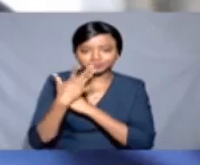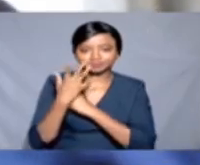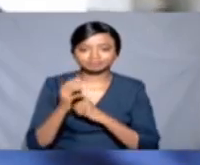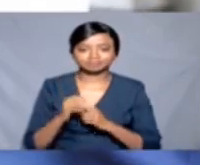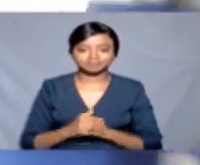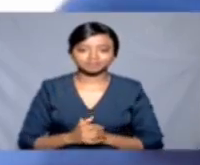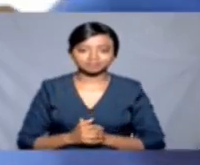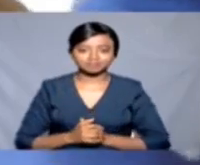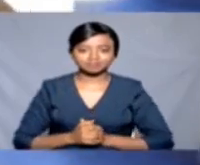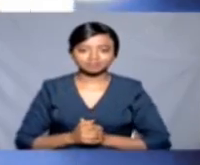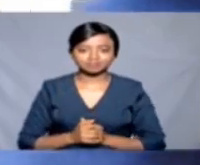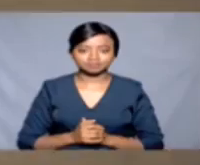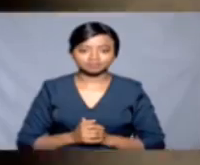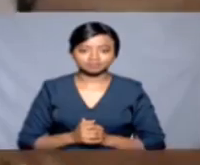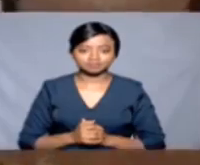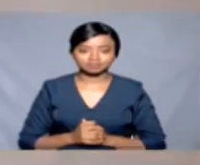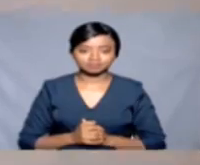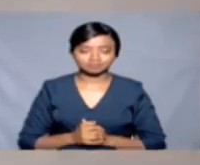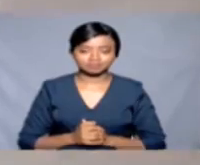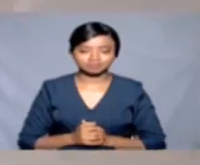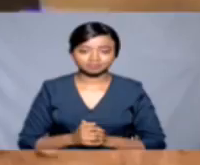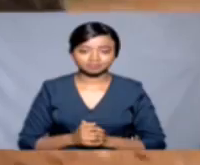ugonjwa.